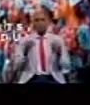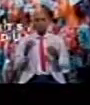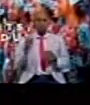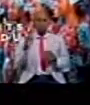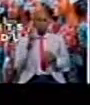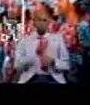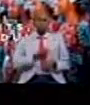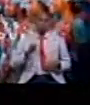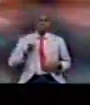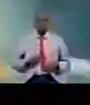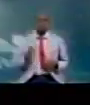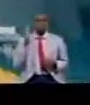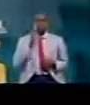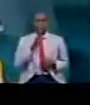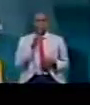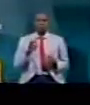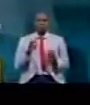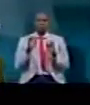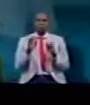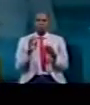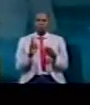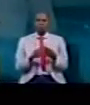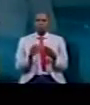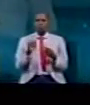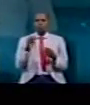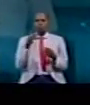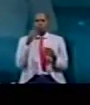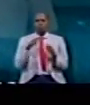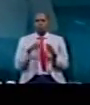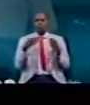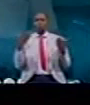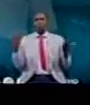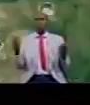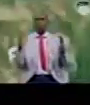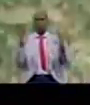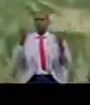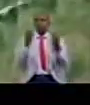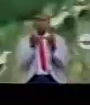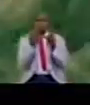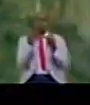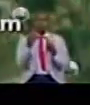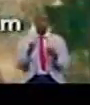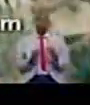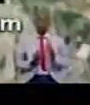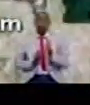Lord in heaven, we commit our leaders, O Lord, to your hands that are having